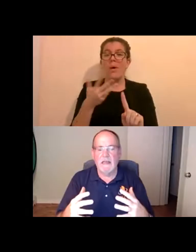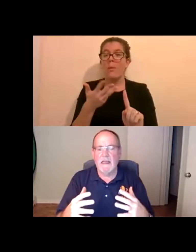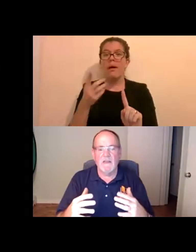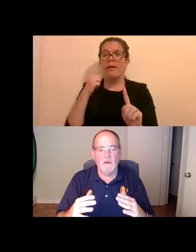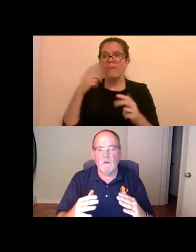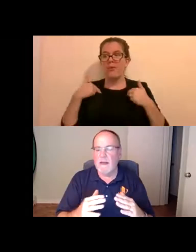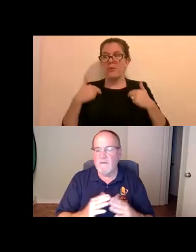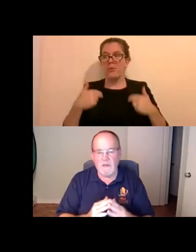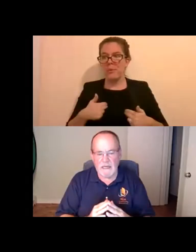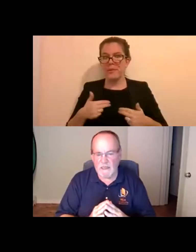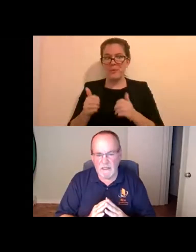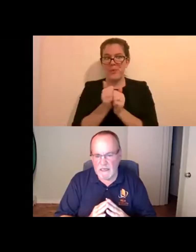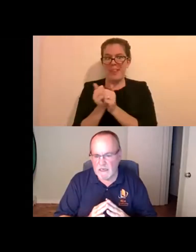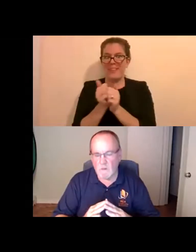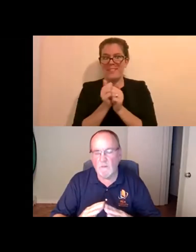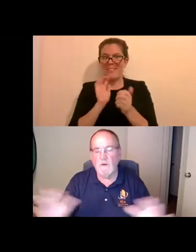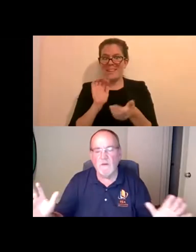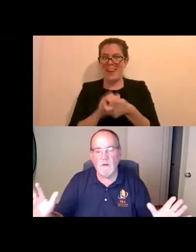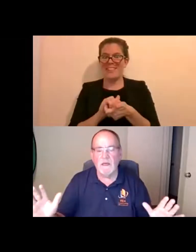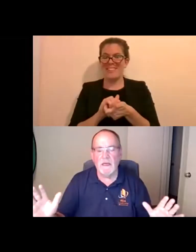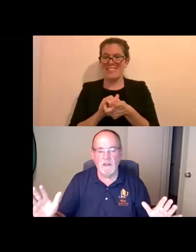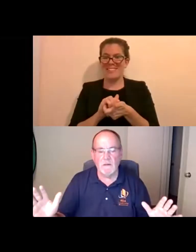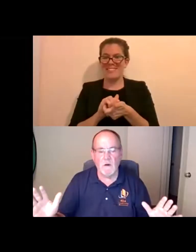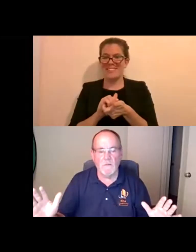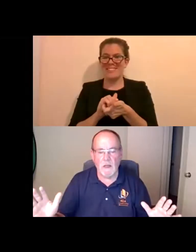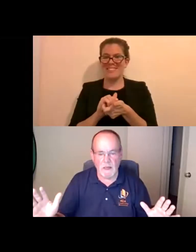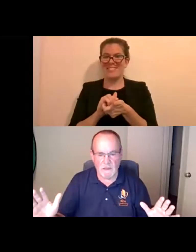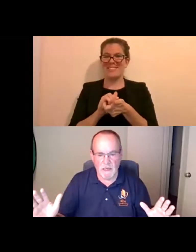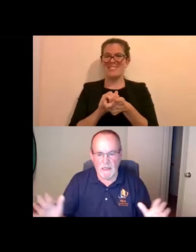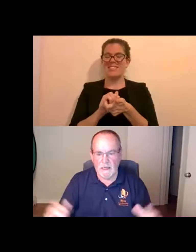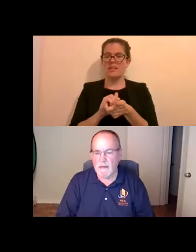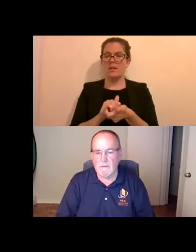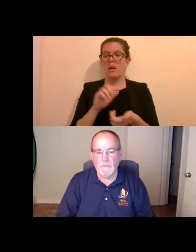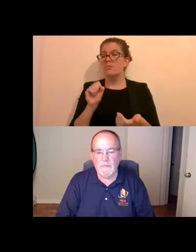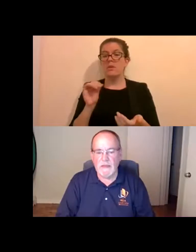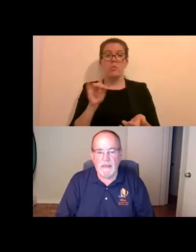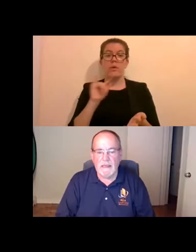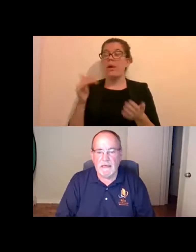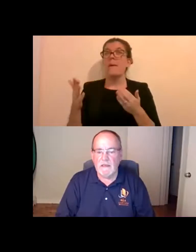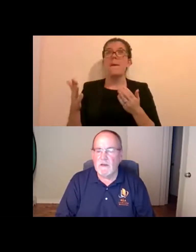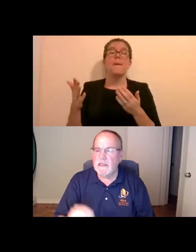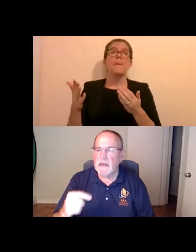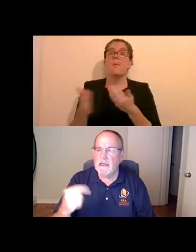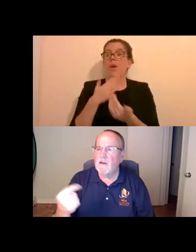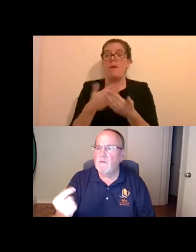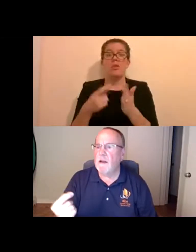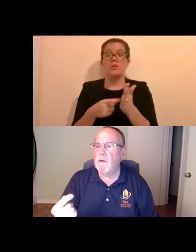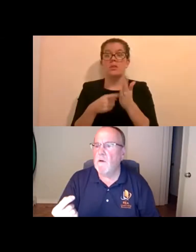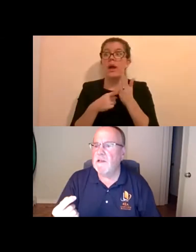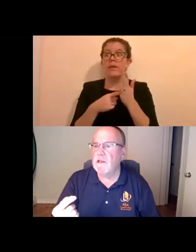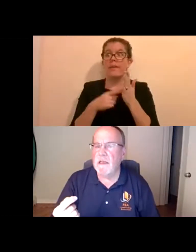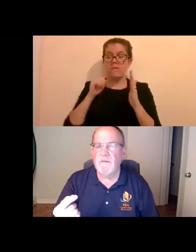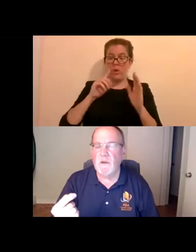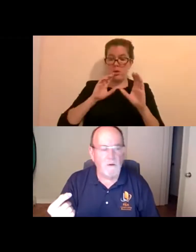connected. And so whatever it takes to remove communication roadblocks, and you get that. I know you've probably